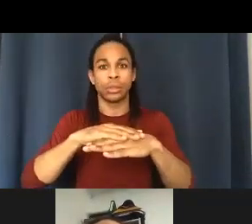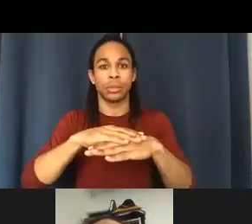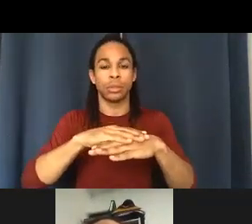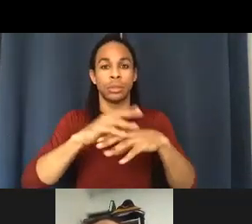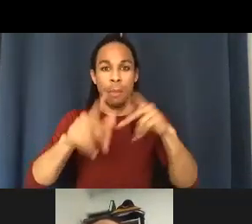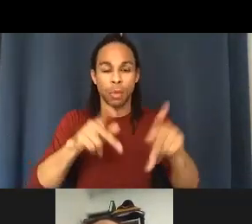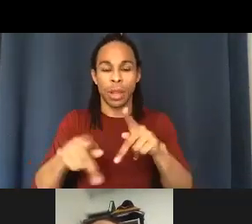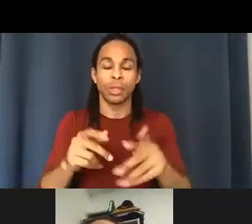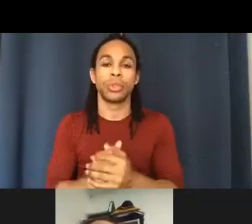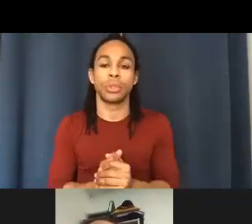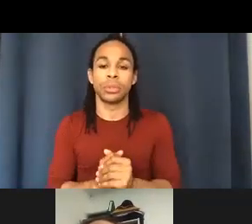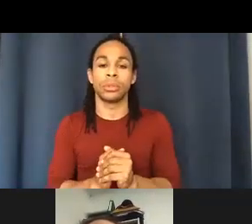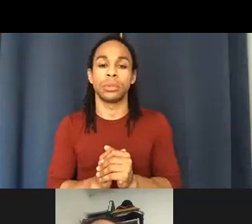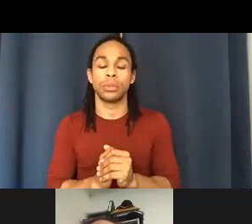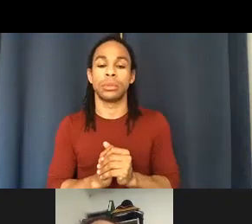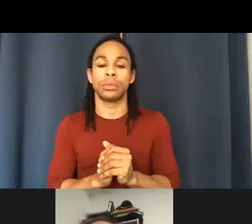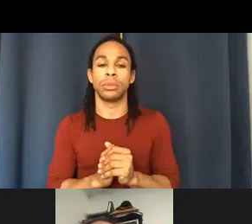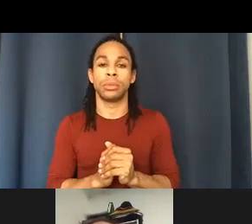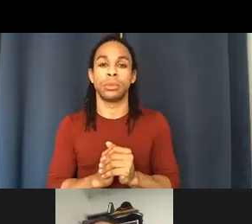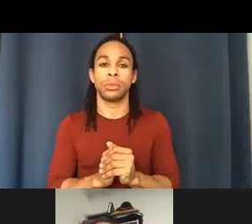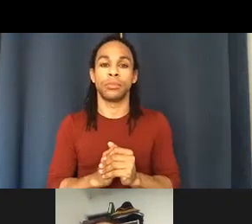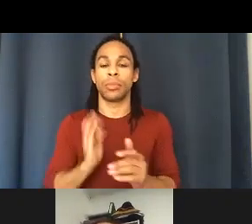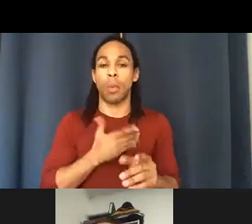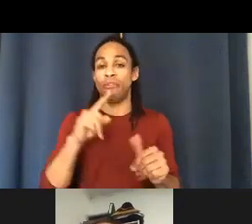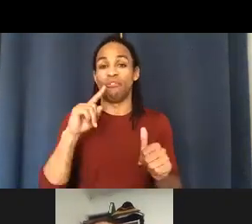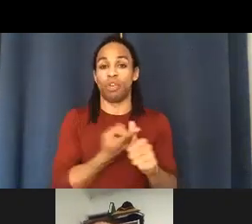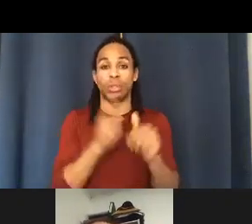hospital, but the peripheral medical centers.